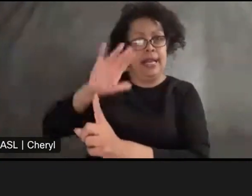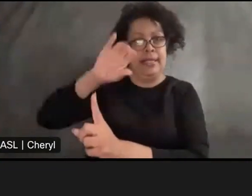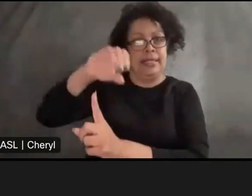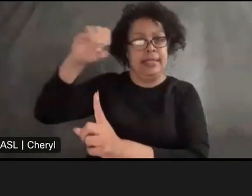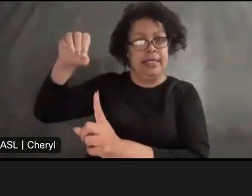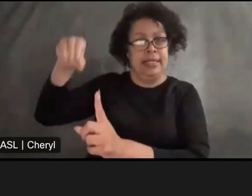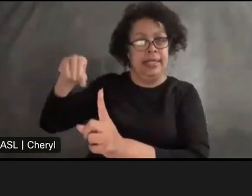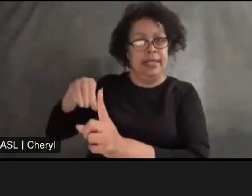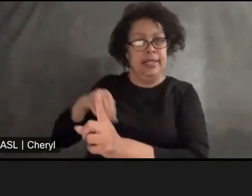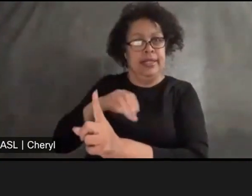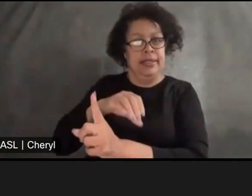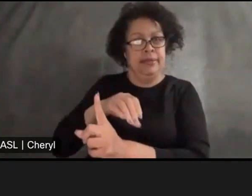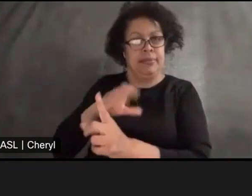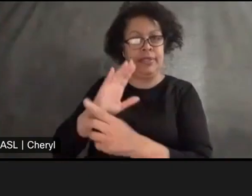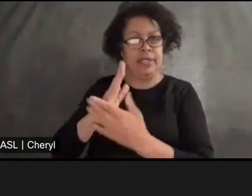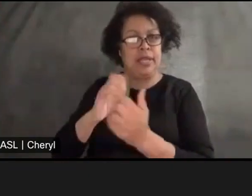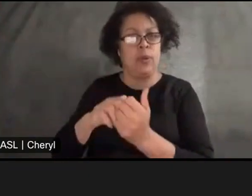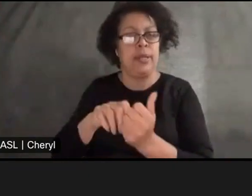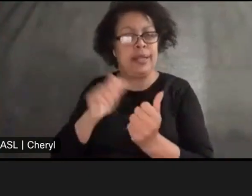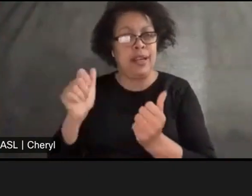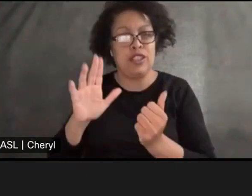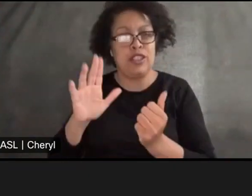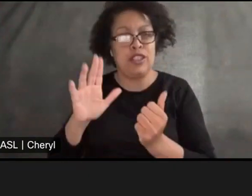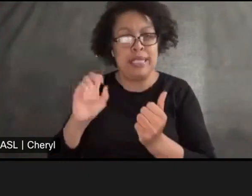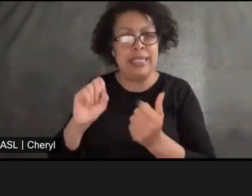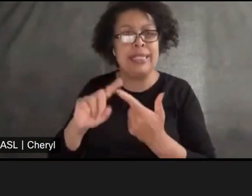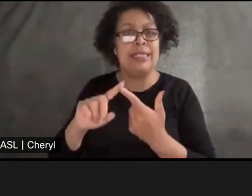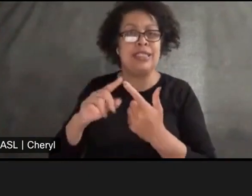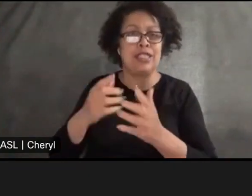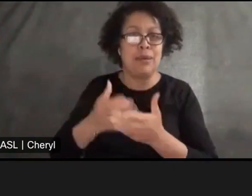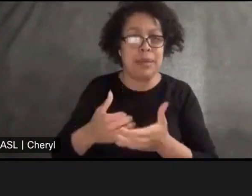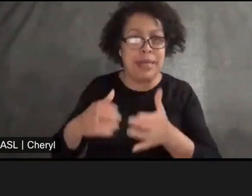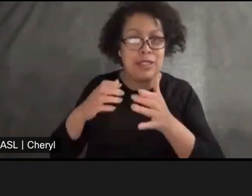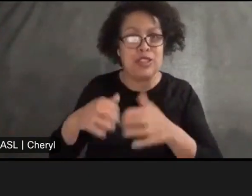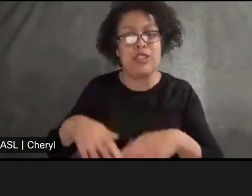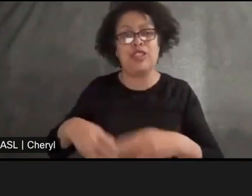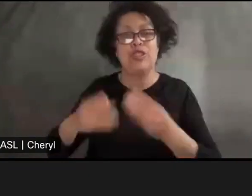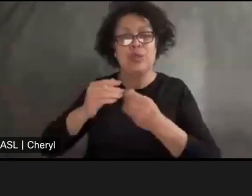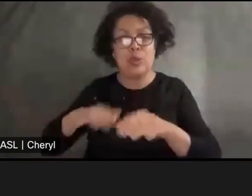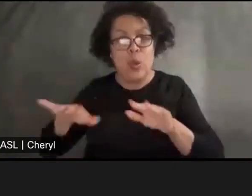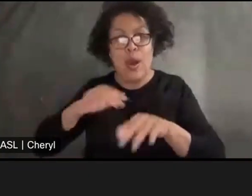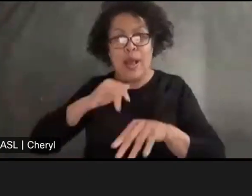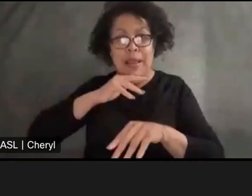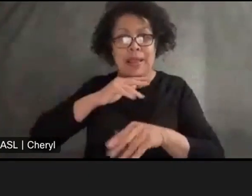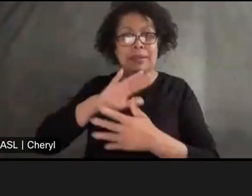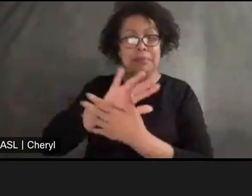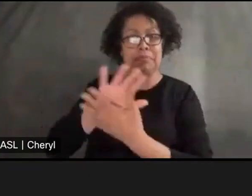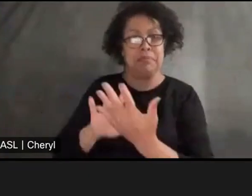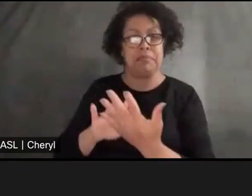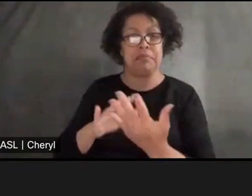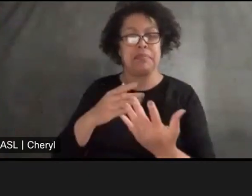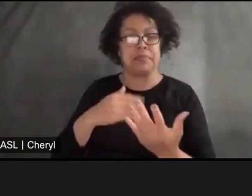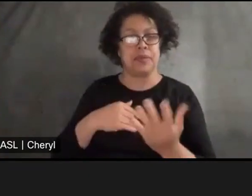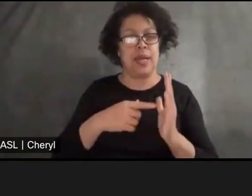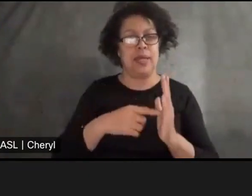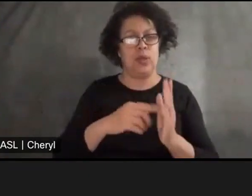other beans and planters and soil. And so I really wanted to use the three sisters